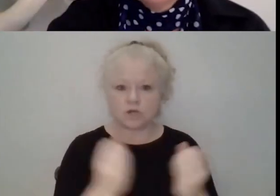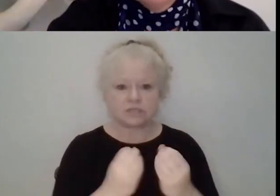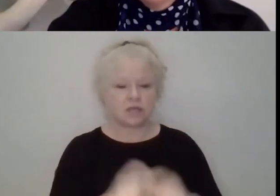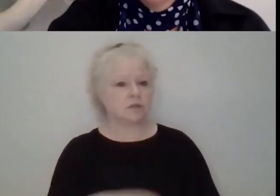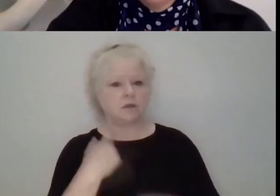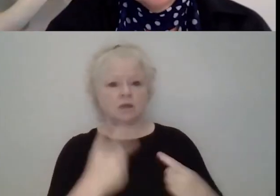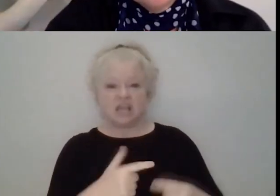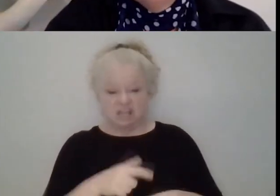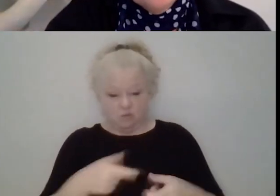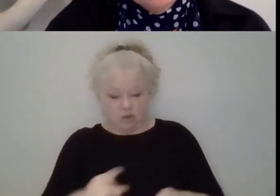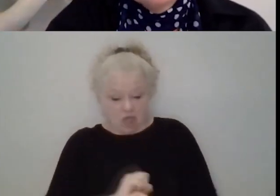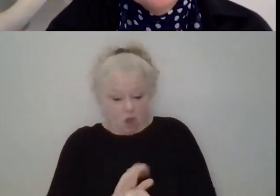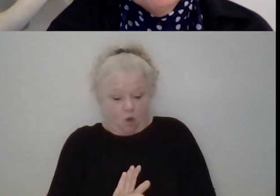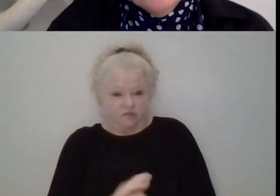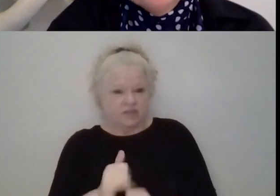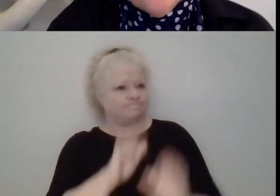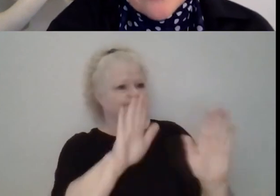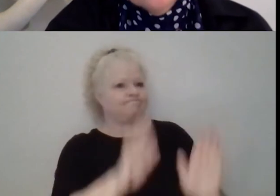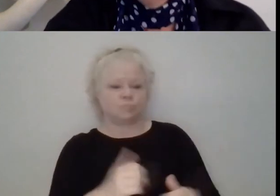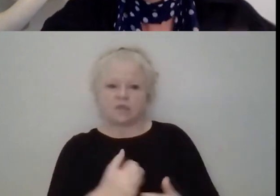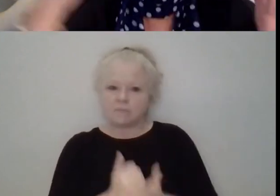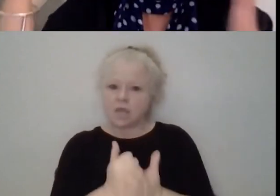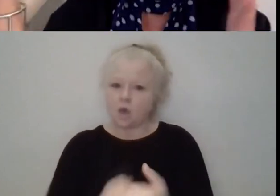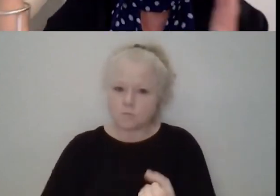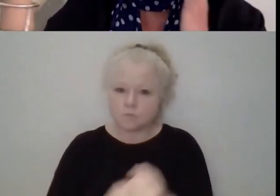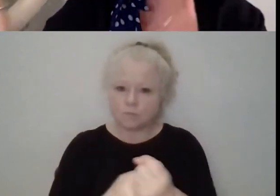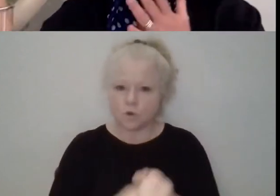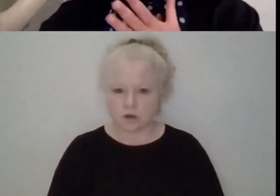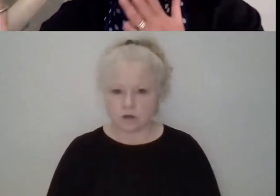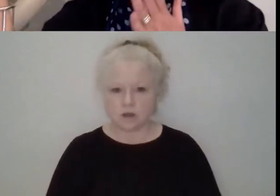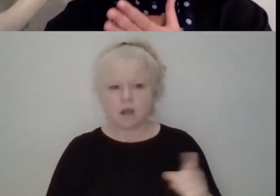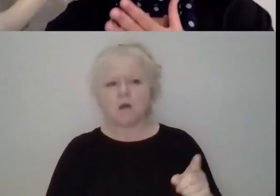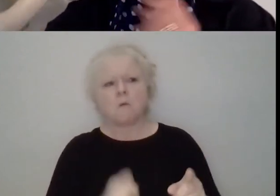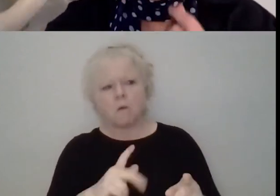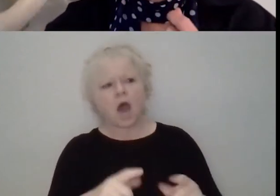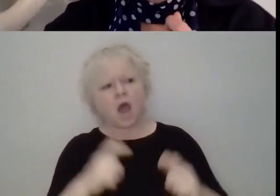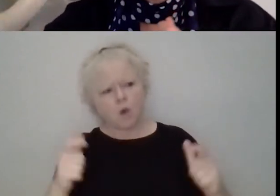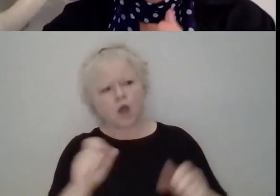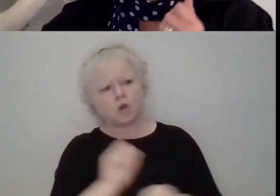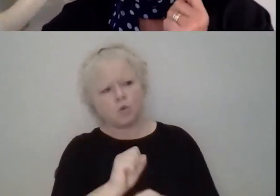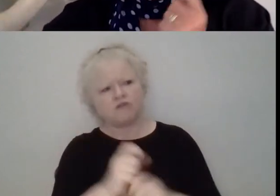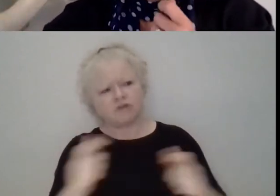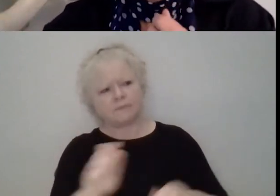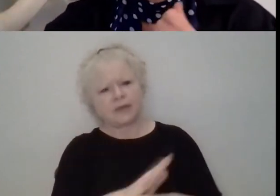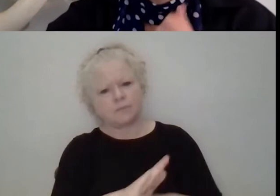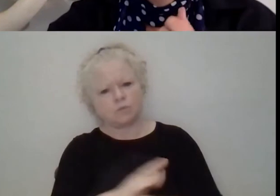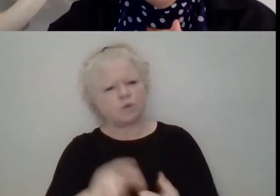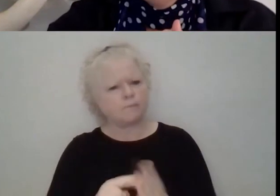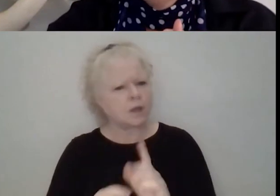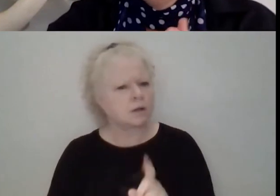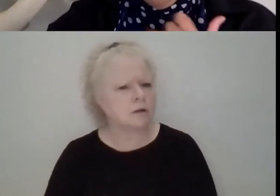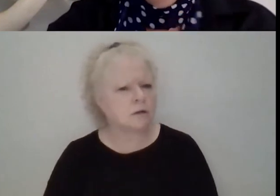this pandemic. And they are the number one giant. So you may think, okay, I want to work for a big firm. What does that mean? That means